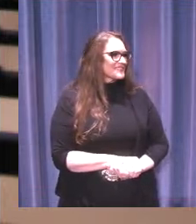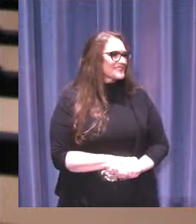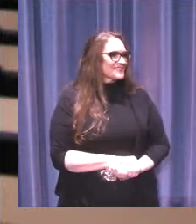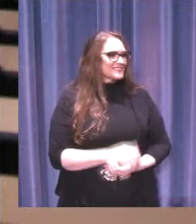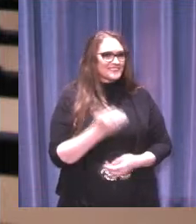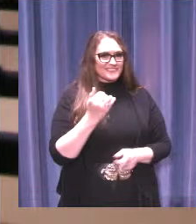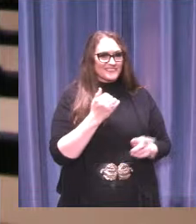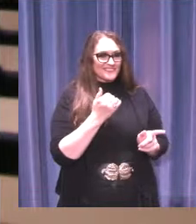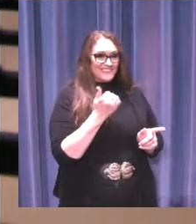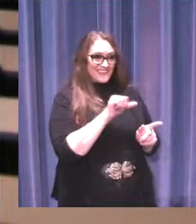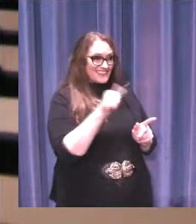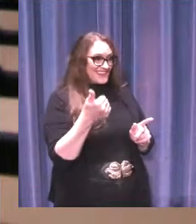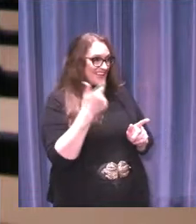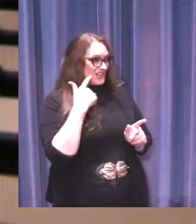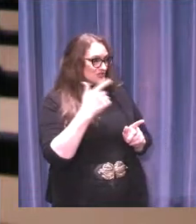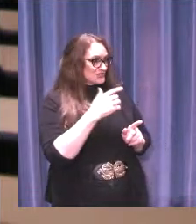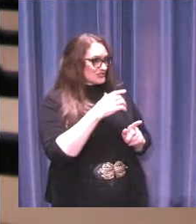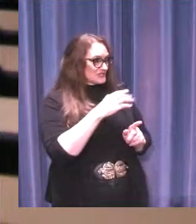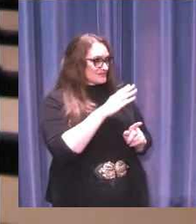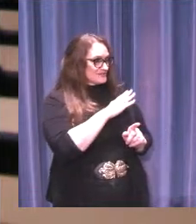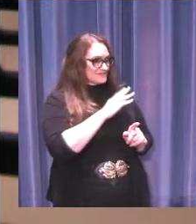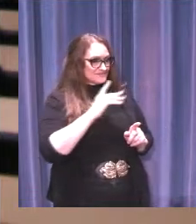Anything else, trustees?